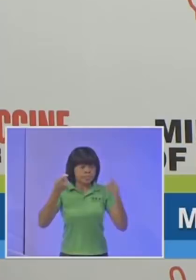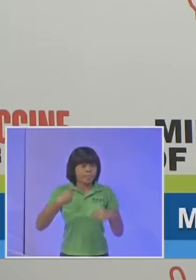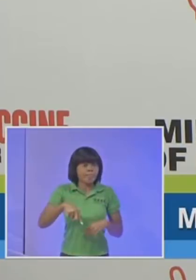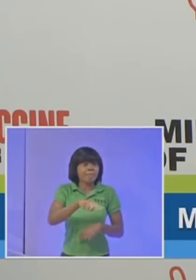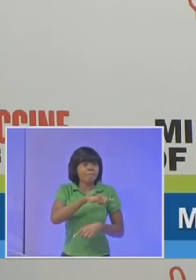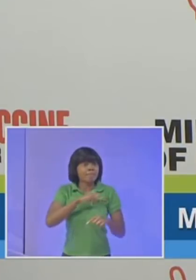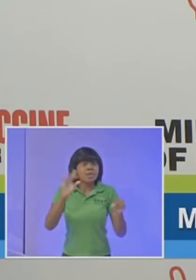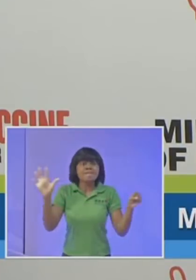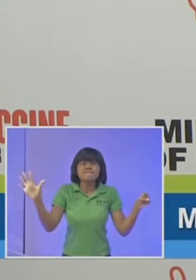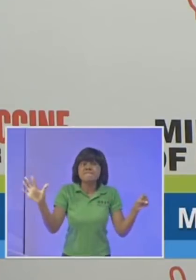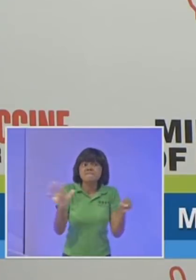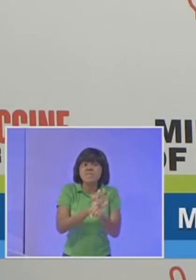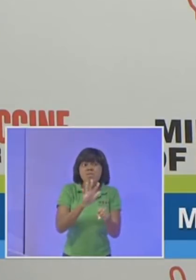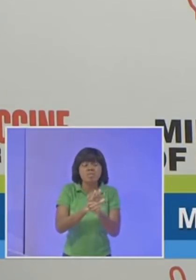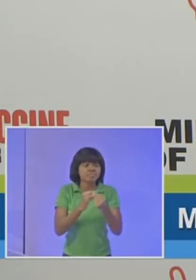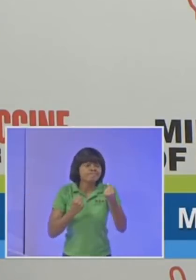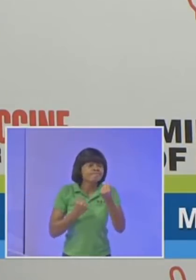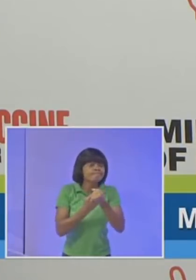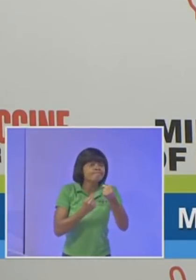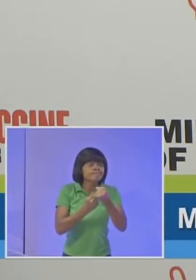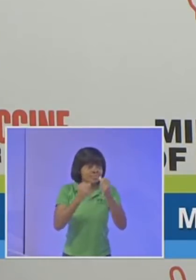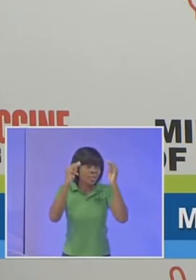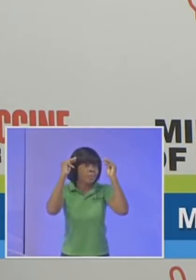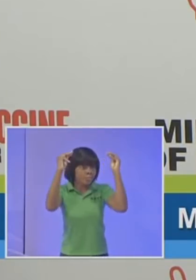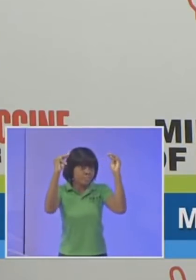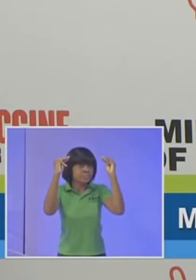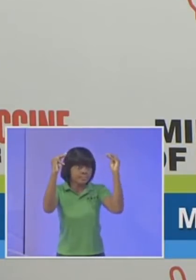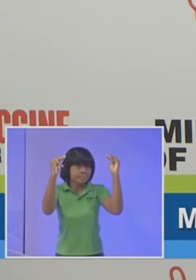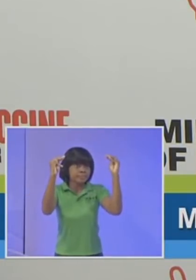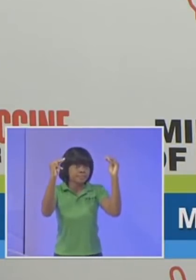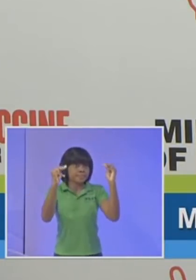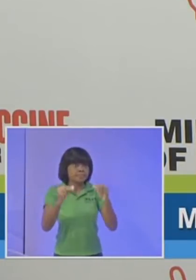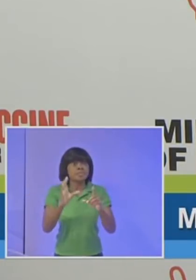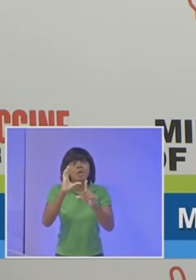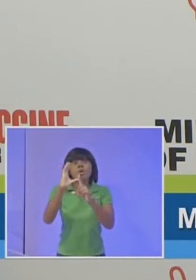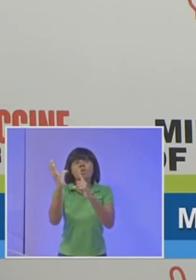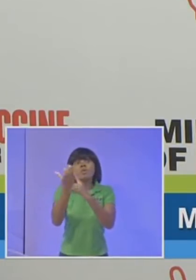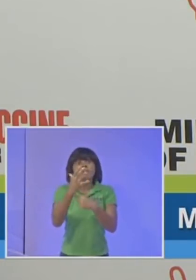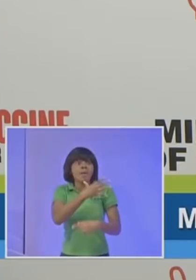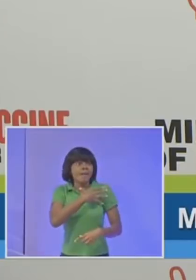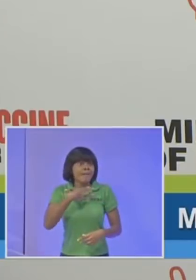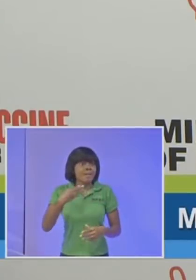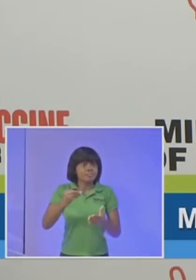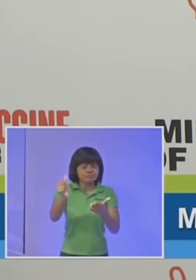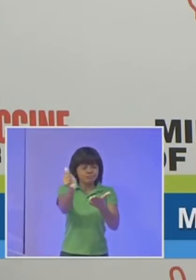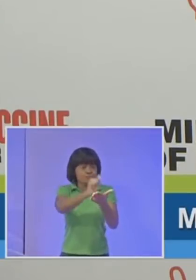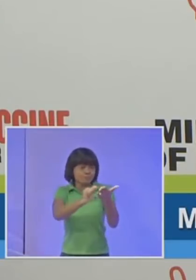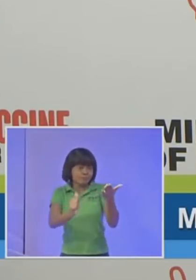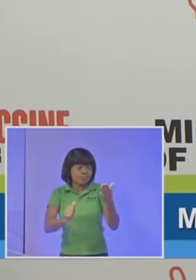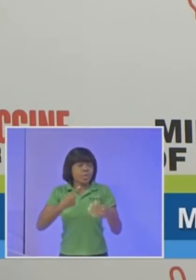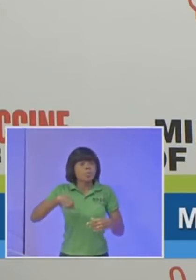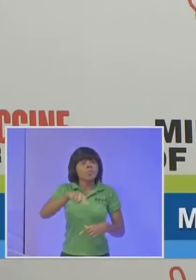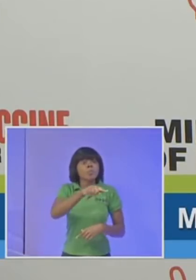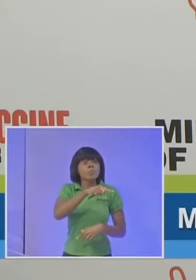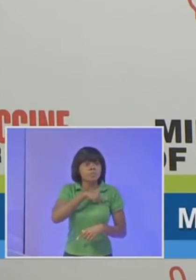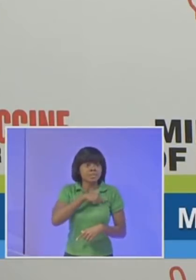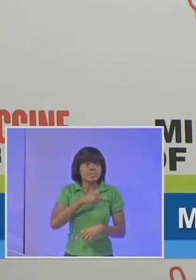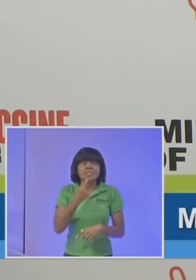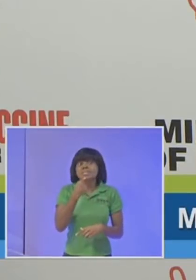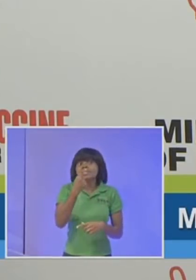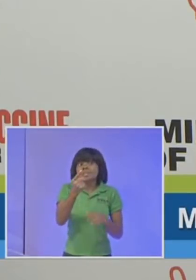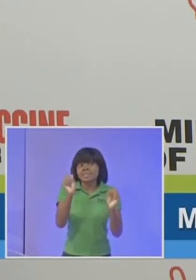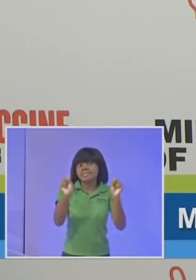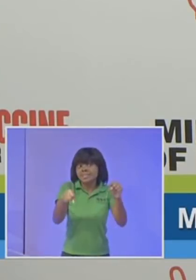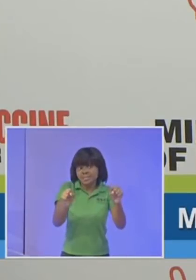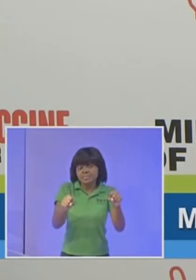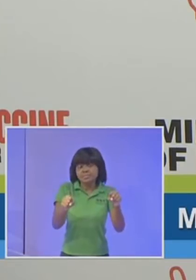Arts to start to reopen the entertainment sector as carefully as possible